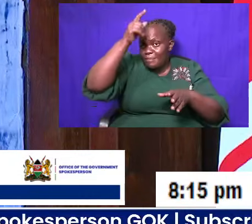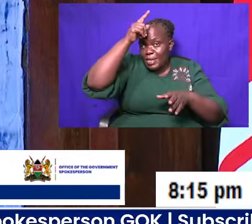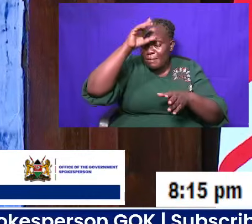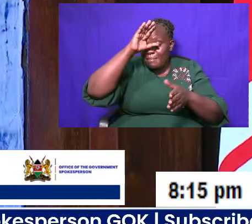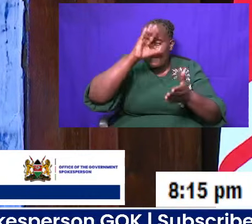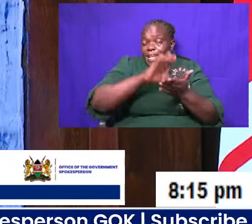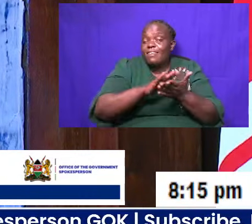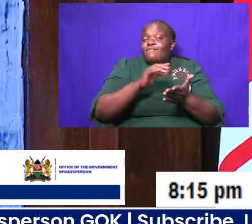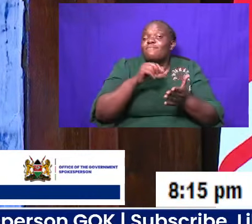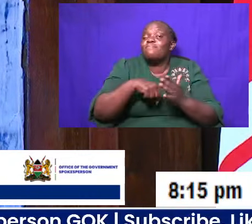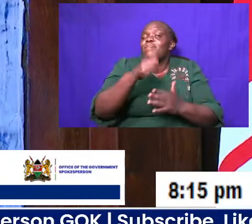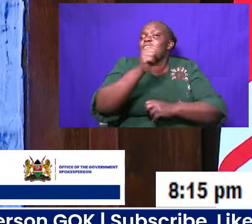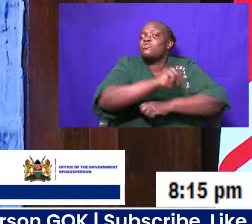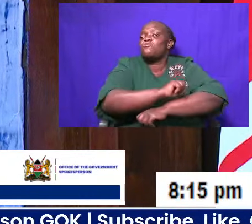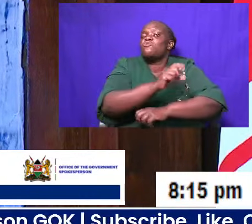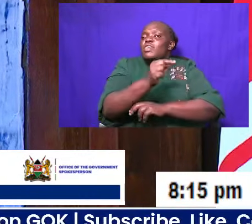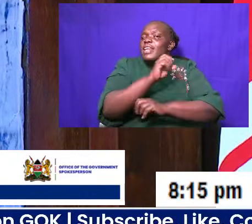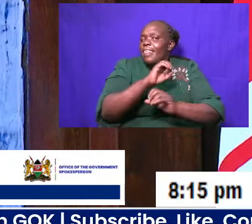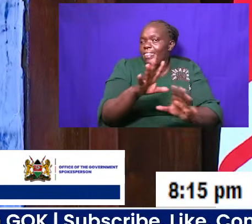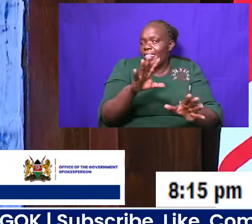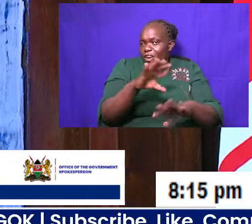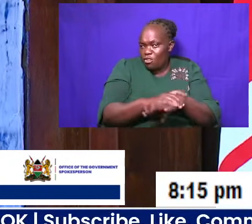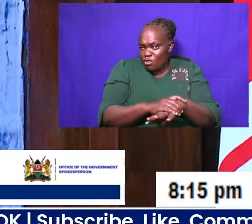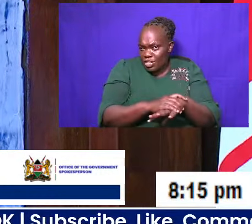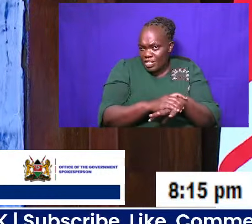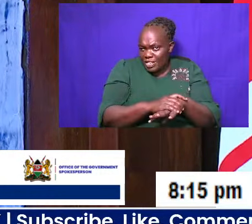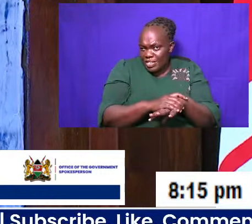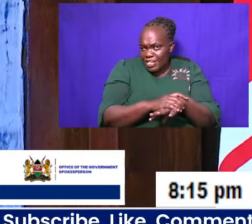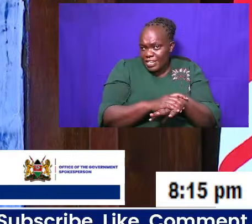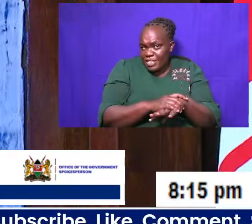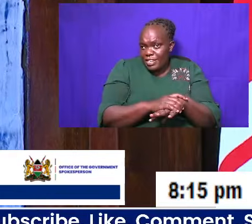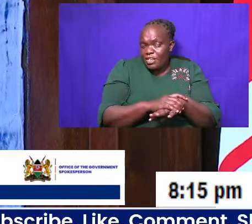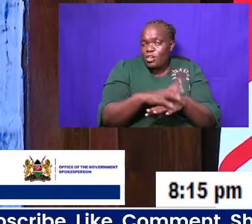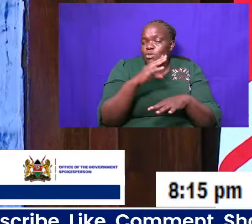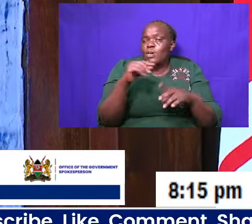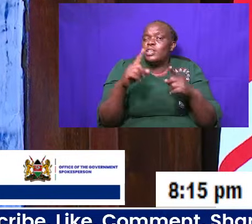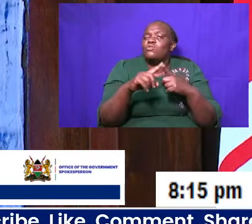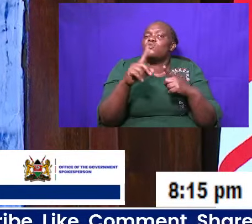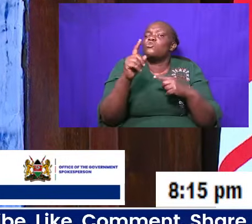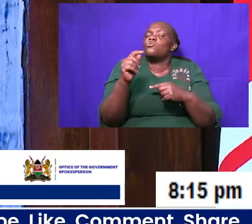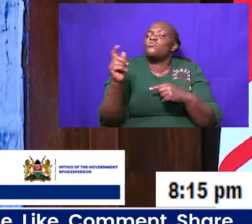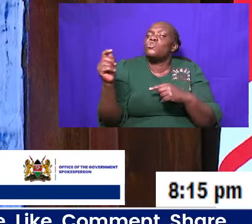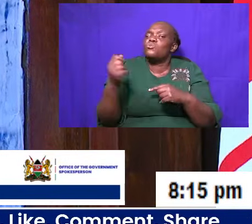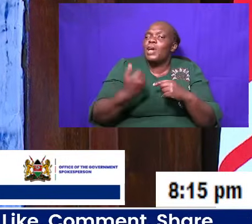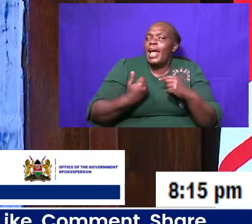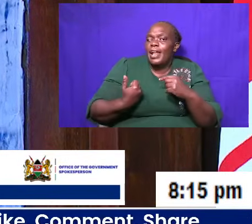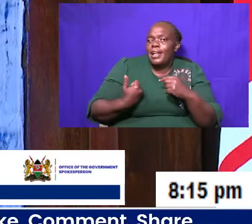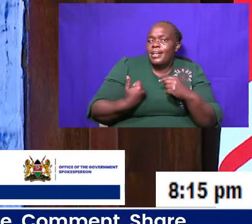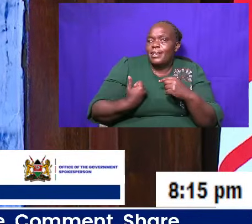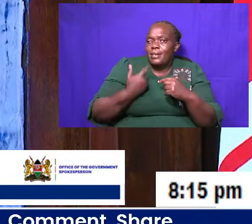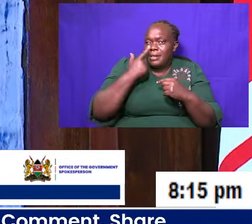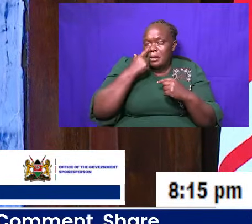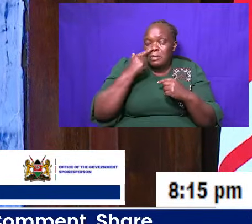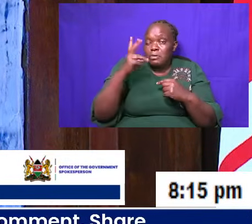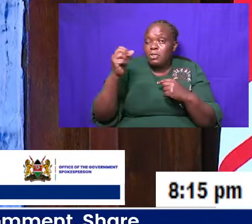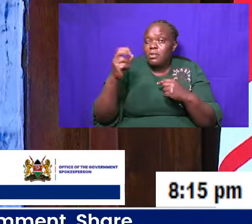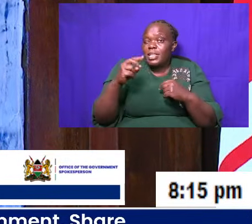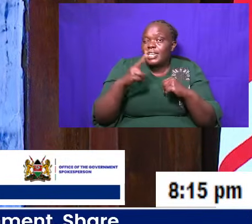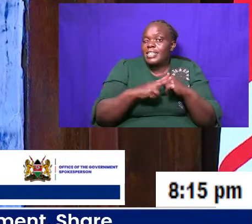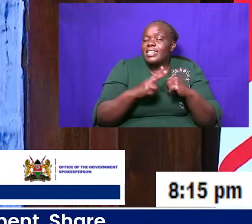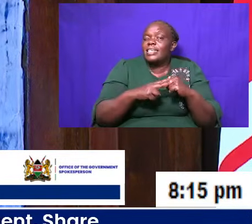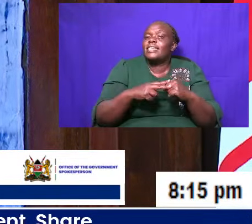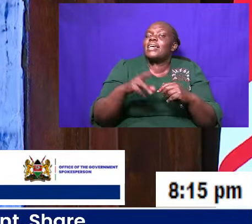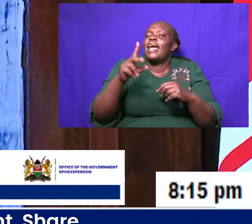would not be paying. Anyway, I got 369, went to Tumutumu Girls. And in 2007, I sat for